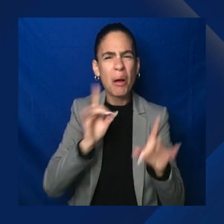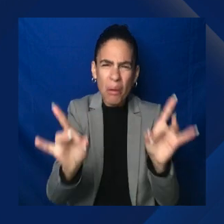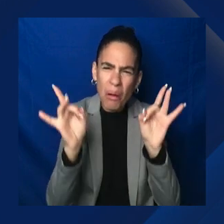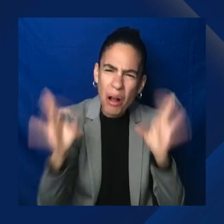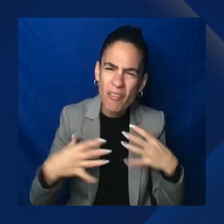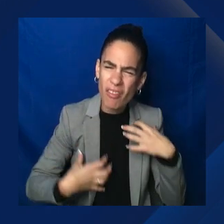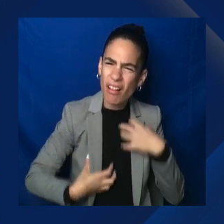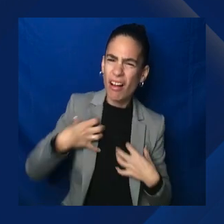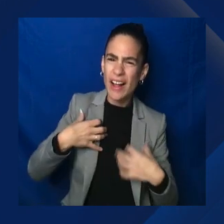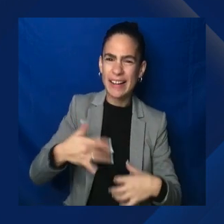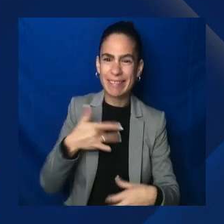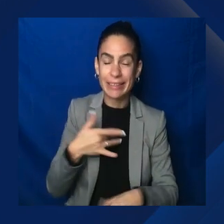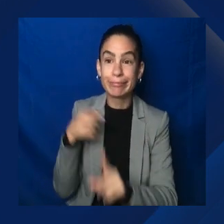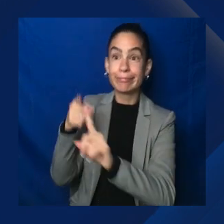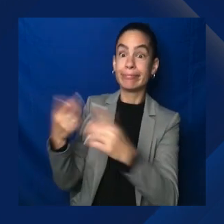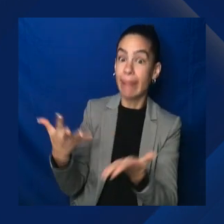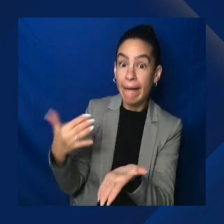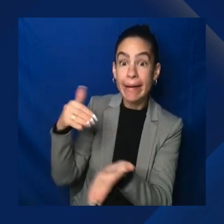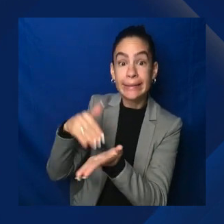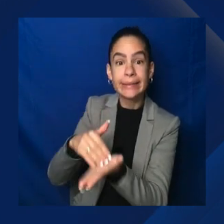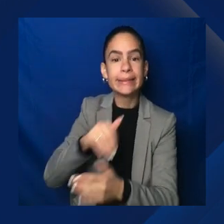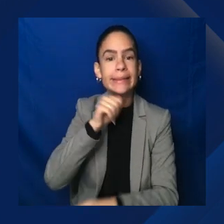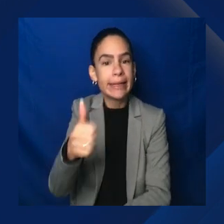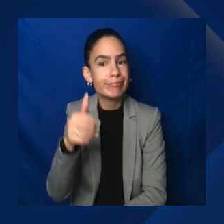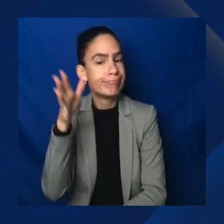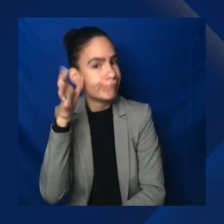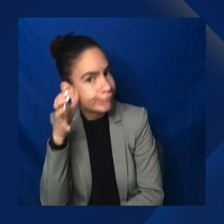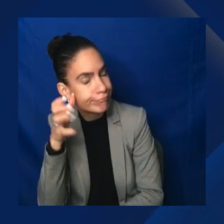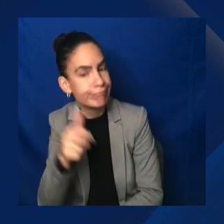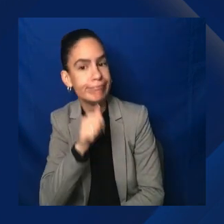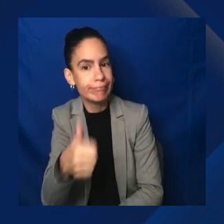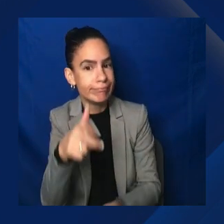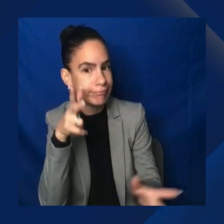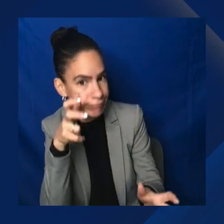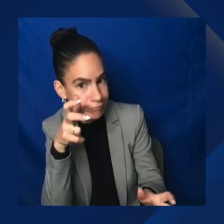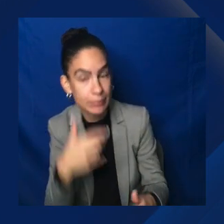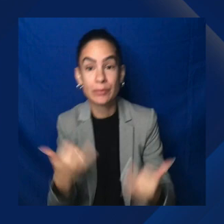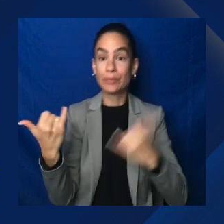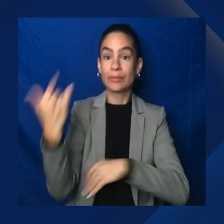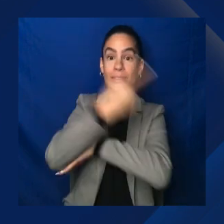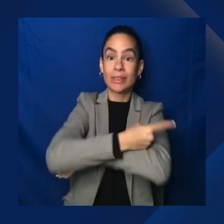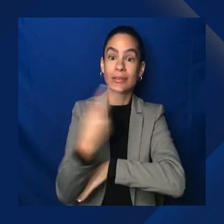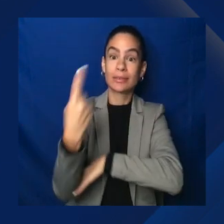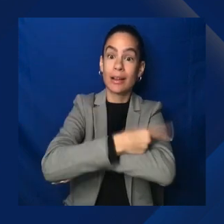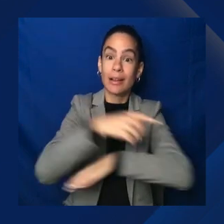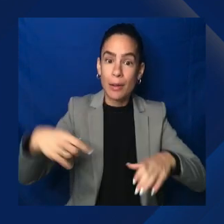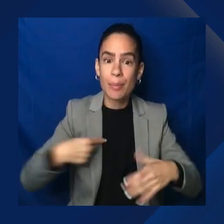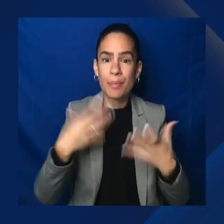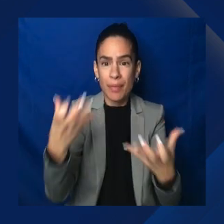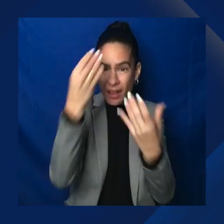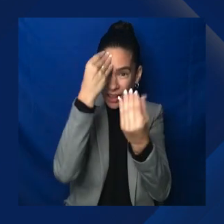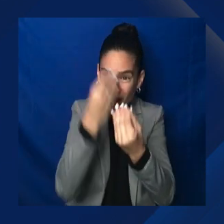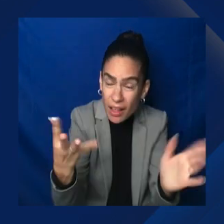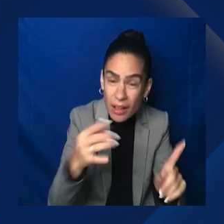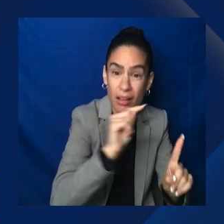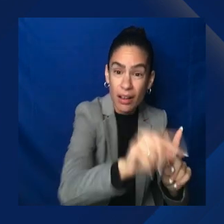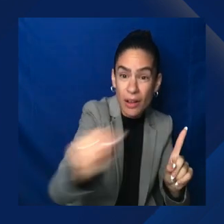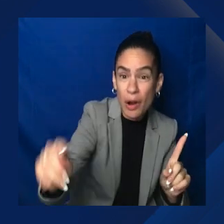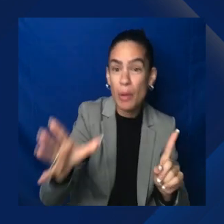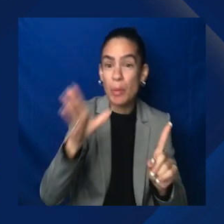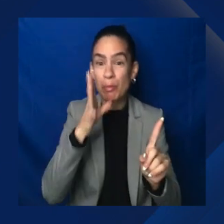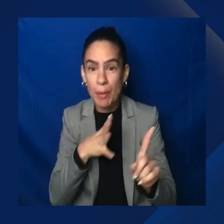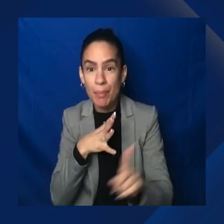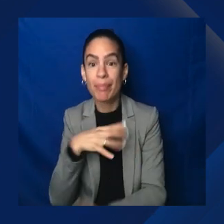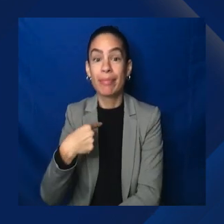the women of our nation know, I hear you, we hear you, and we are here to